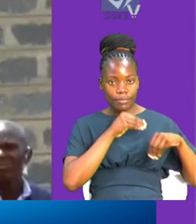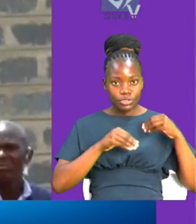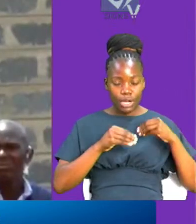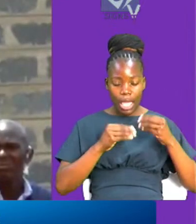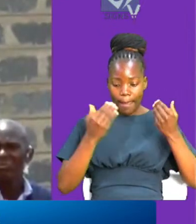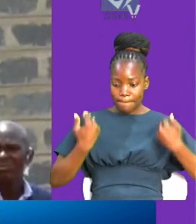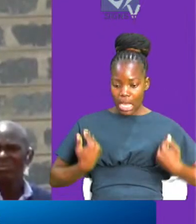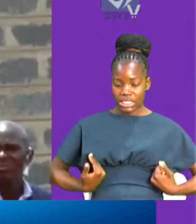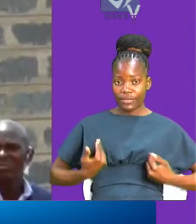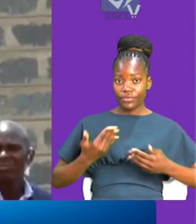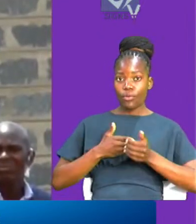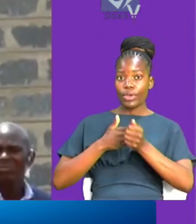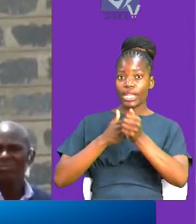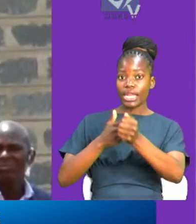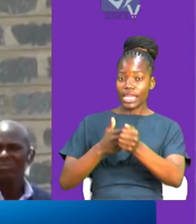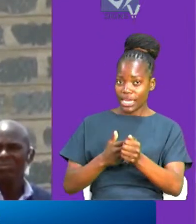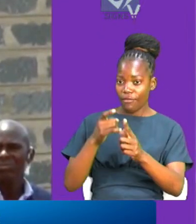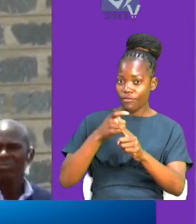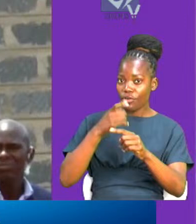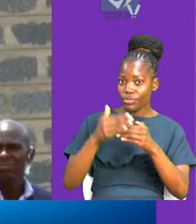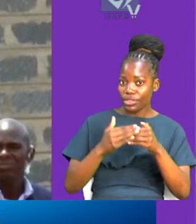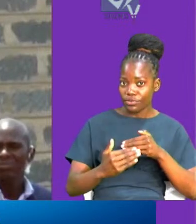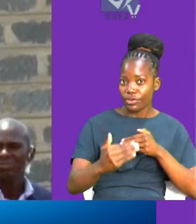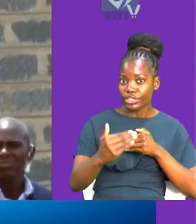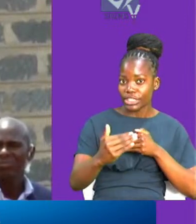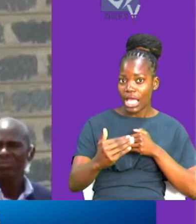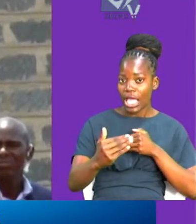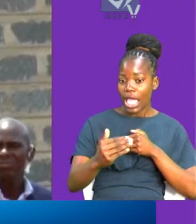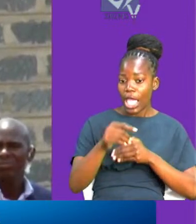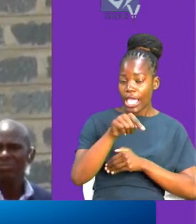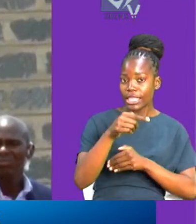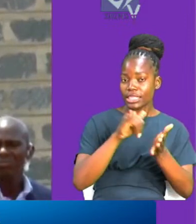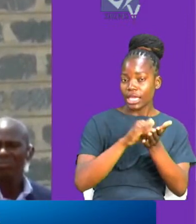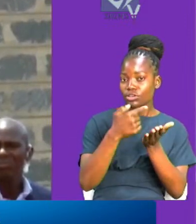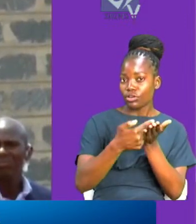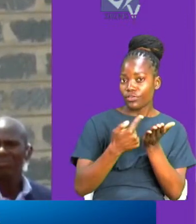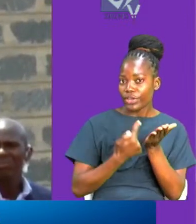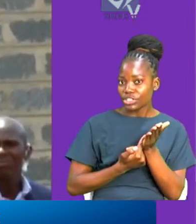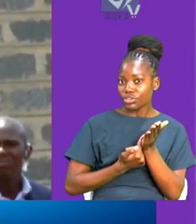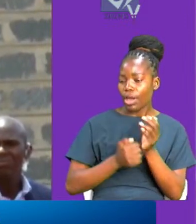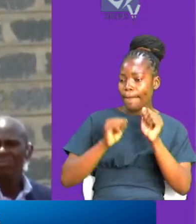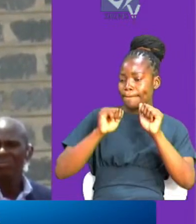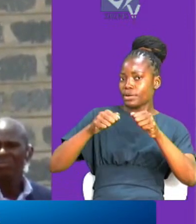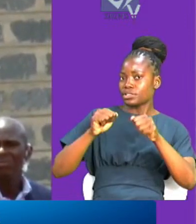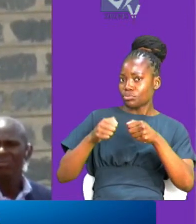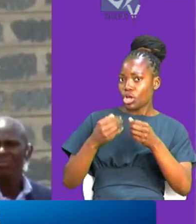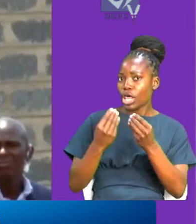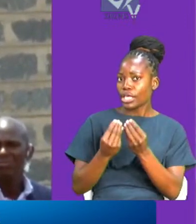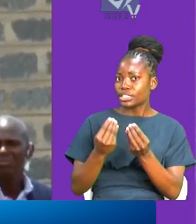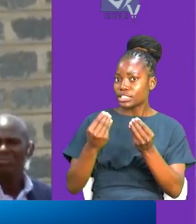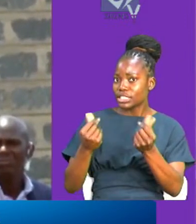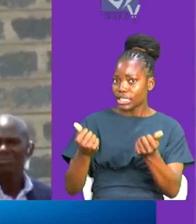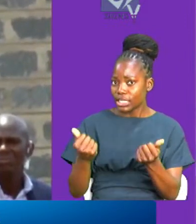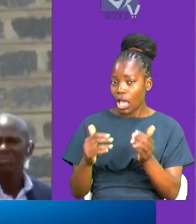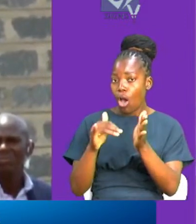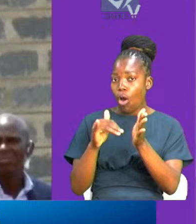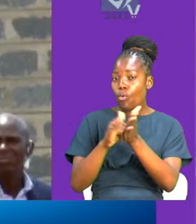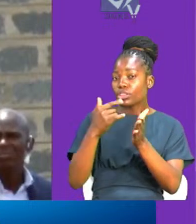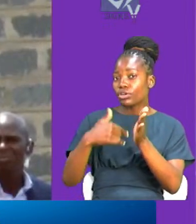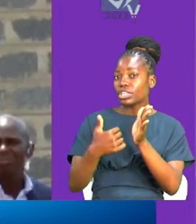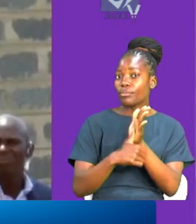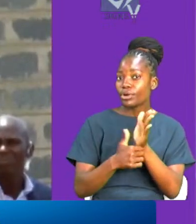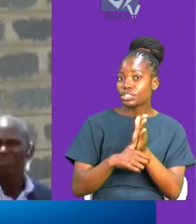going to lead from the front in that conversation so that we can deal with a monster that